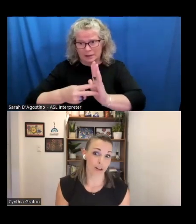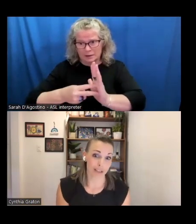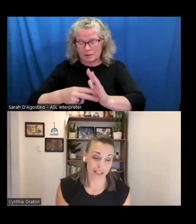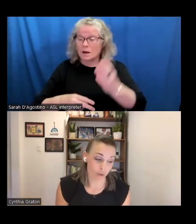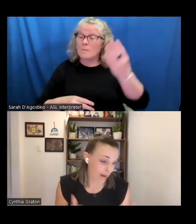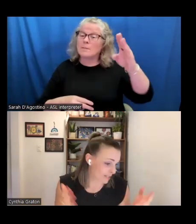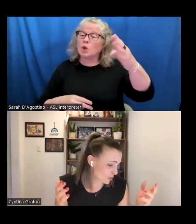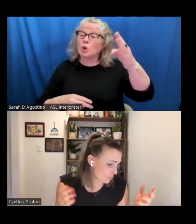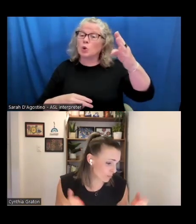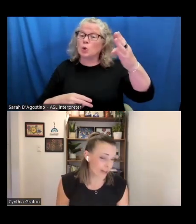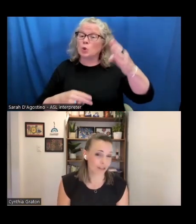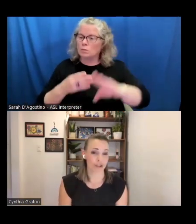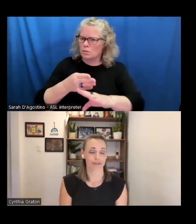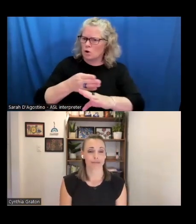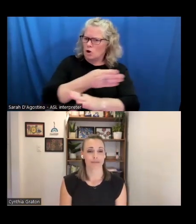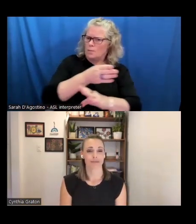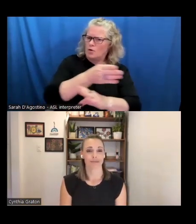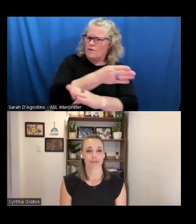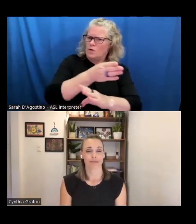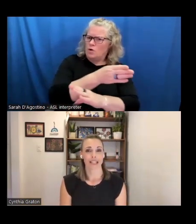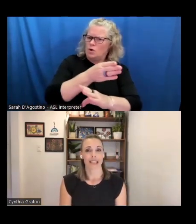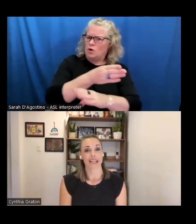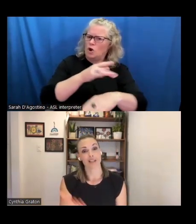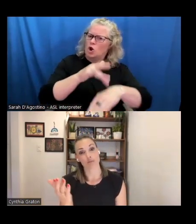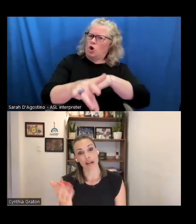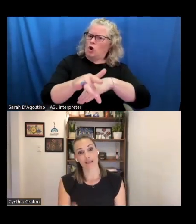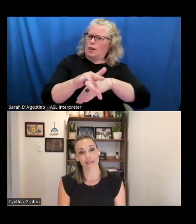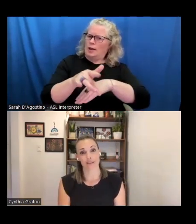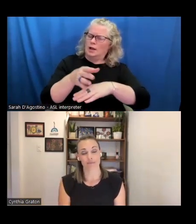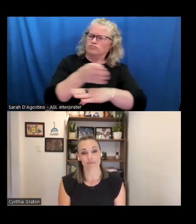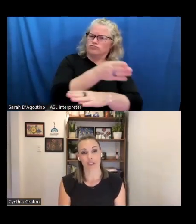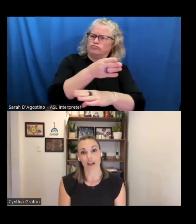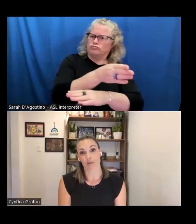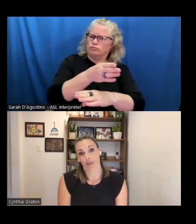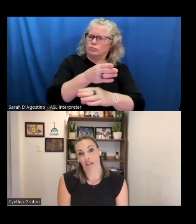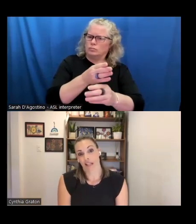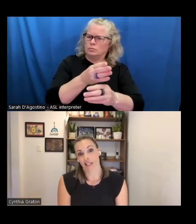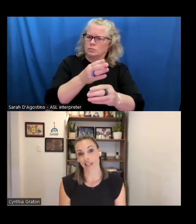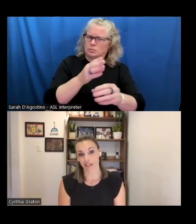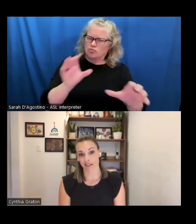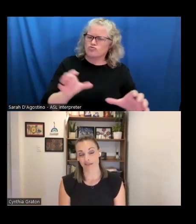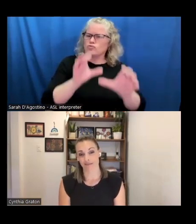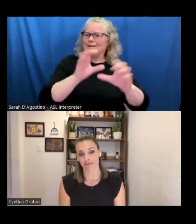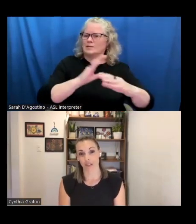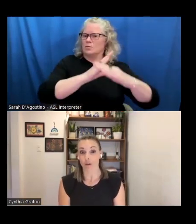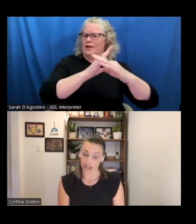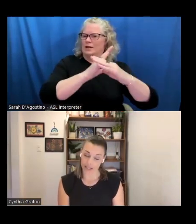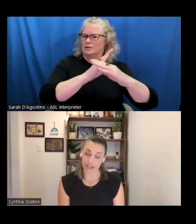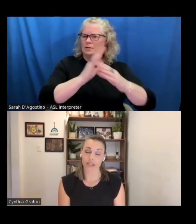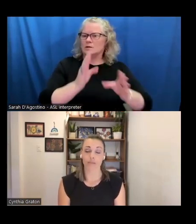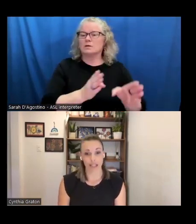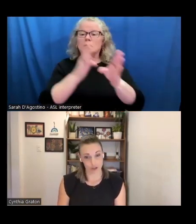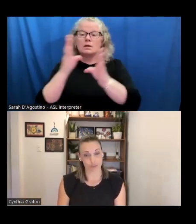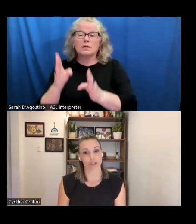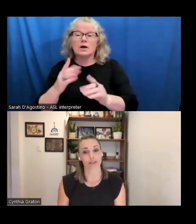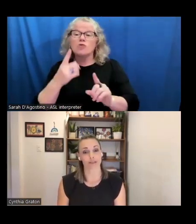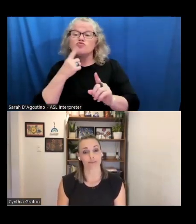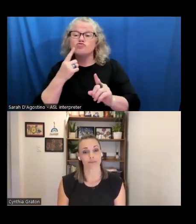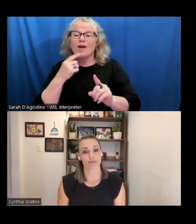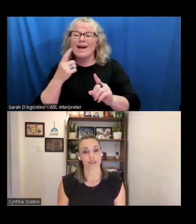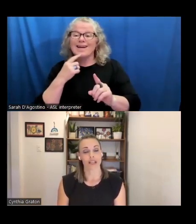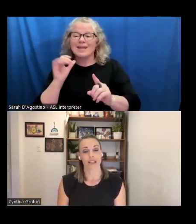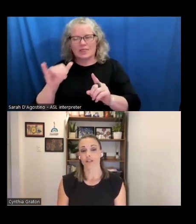that's early, crisis prevention. In red, everything that's late, crisis